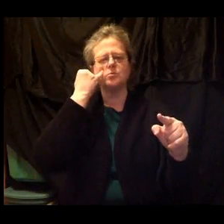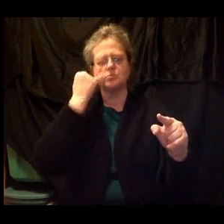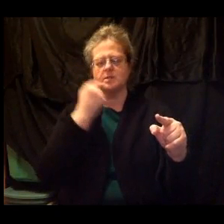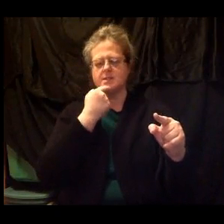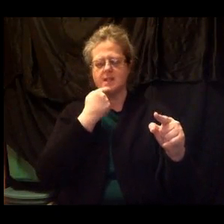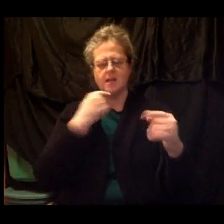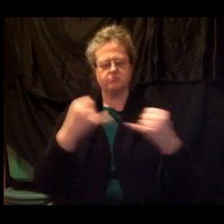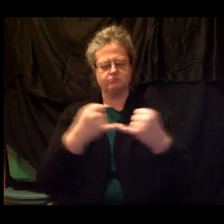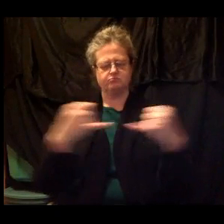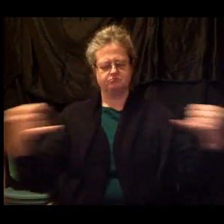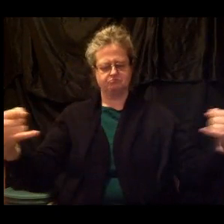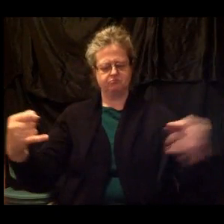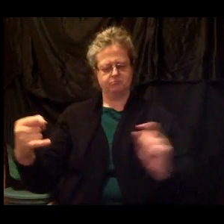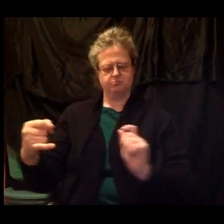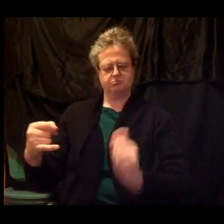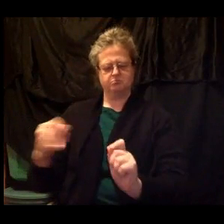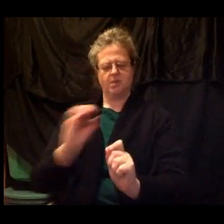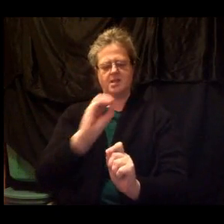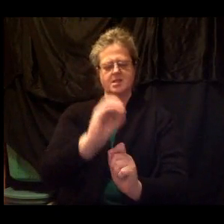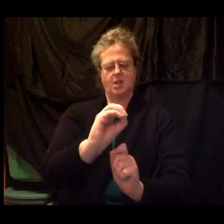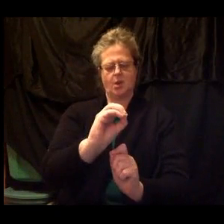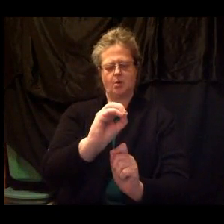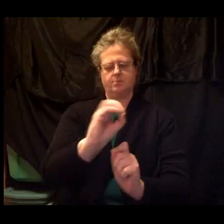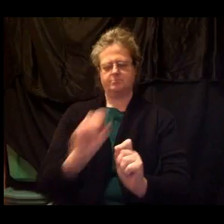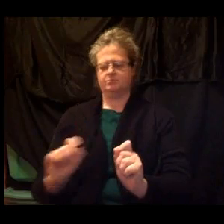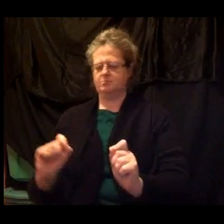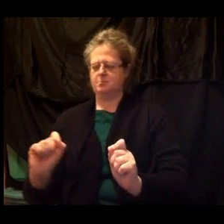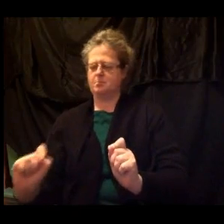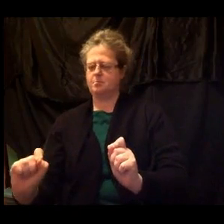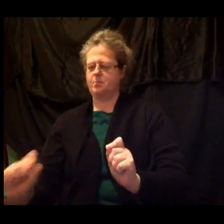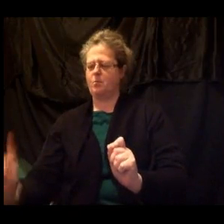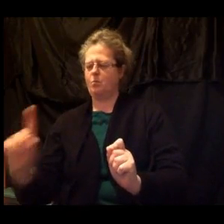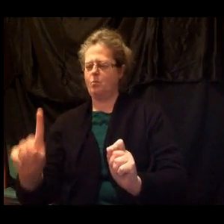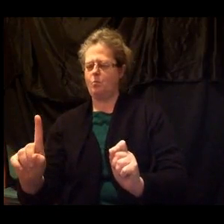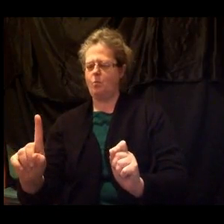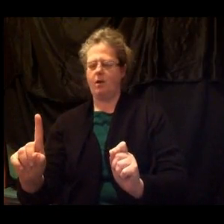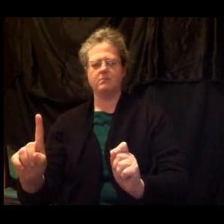there? How does that change things, do you think, on our number line?